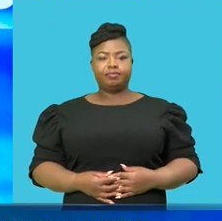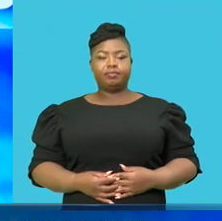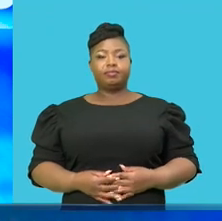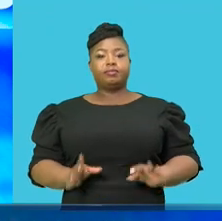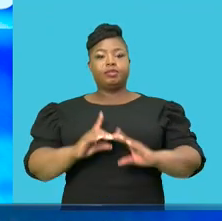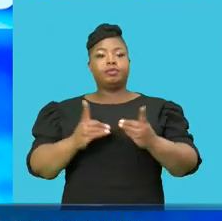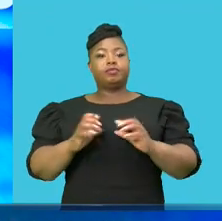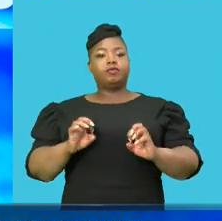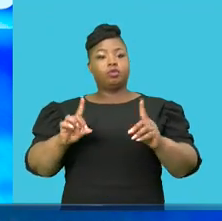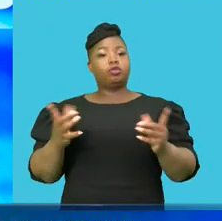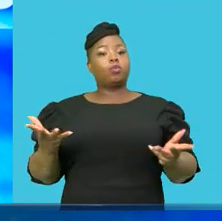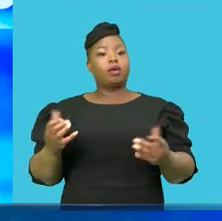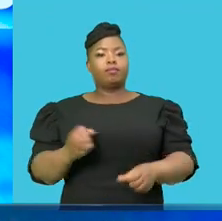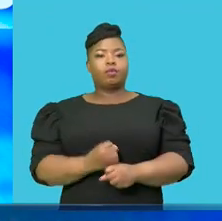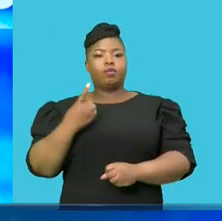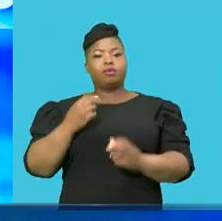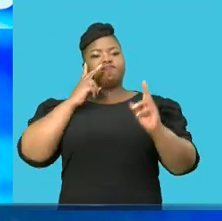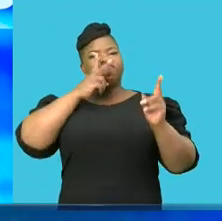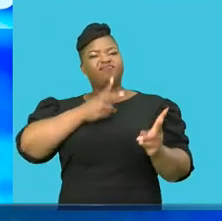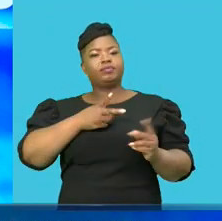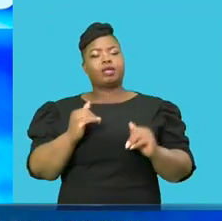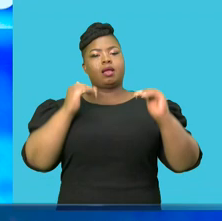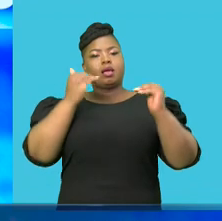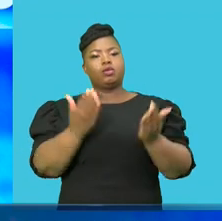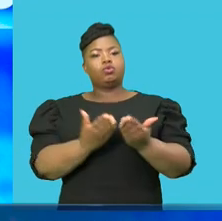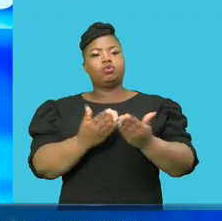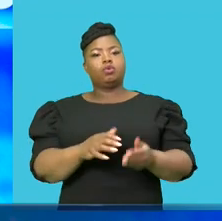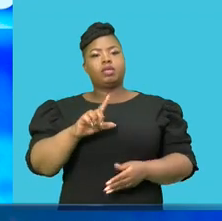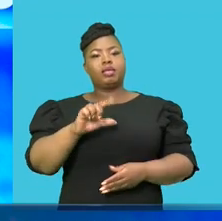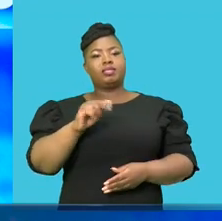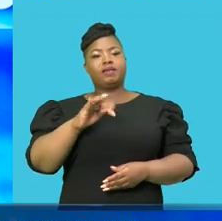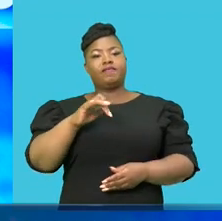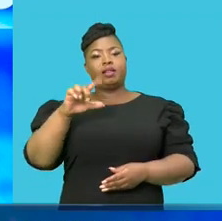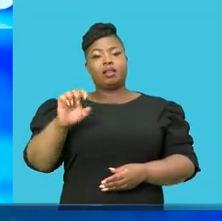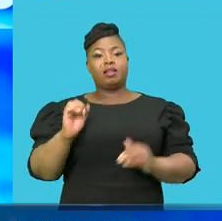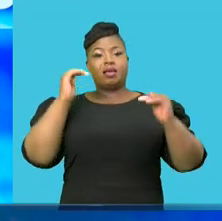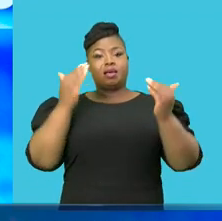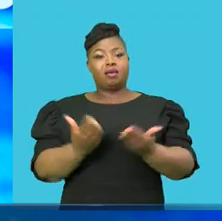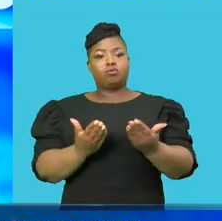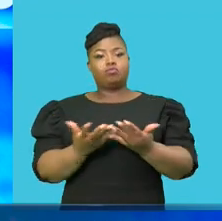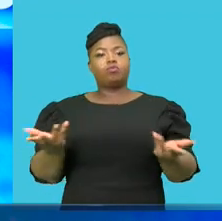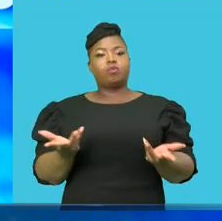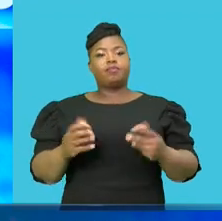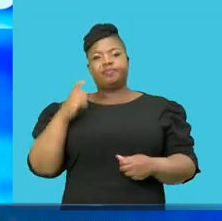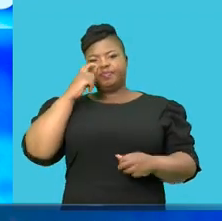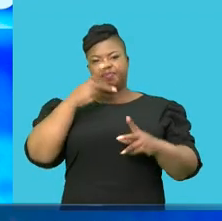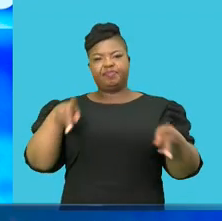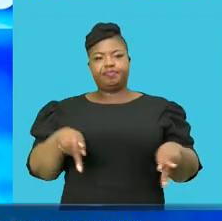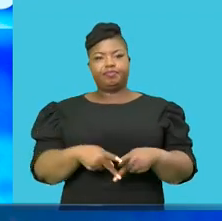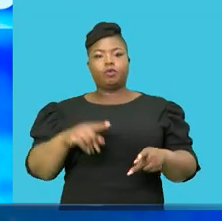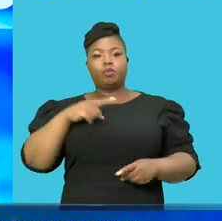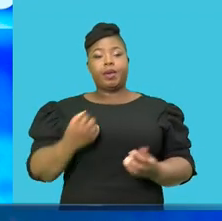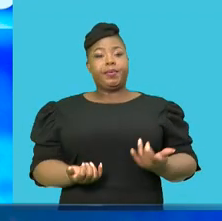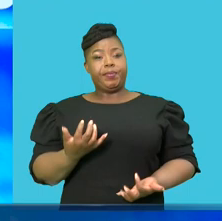Isebelezenfundo la sekhauti ni linduendele iskolo samabanga pezulu ilensia vile secondary school El Dorado Park kulandele iskane koso